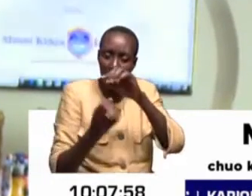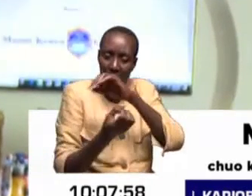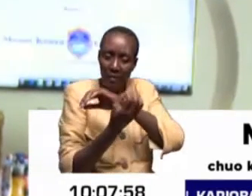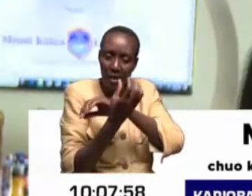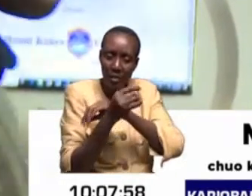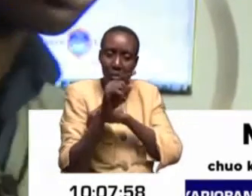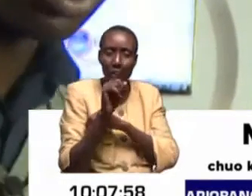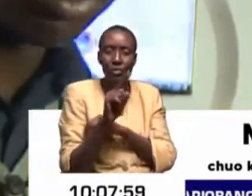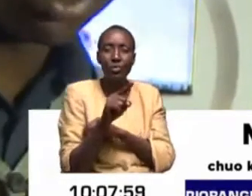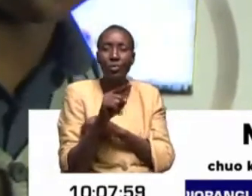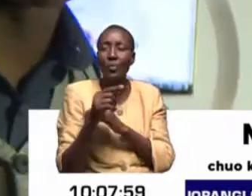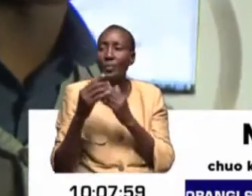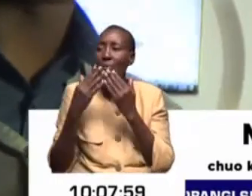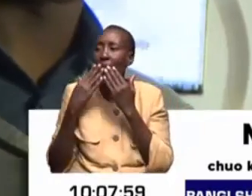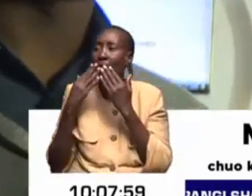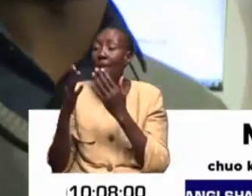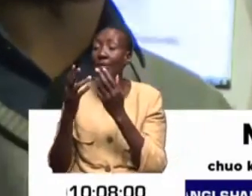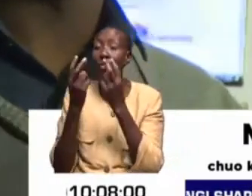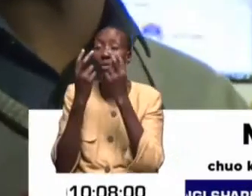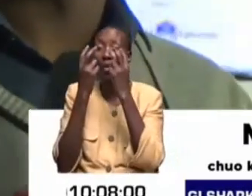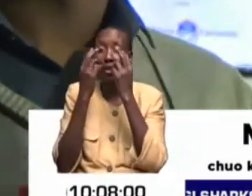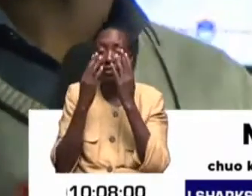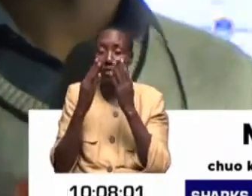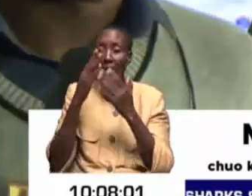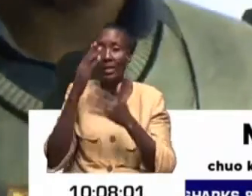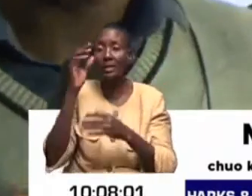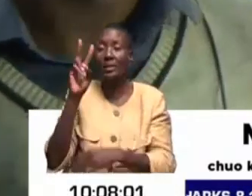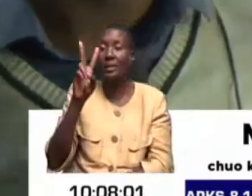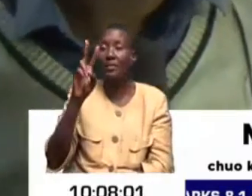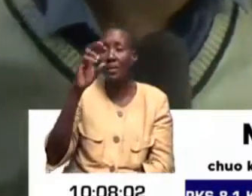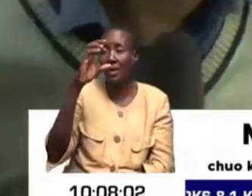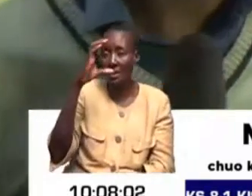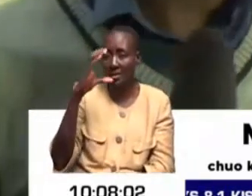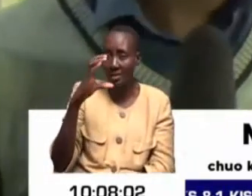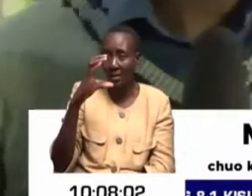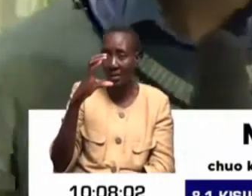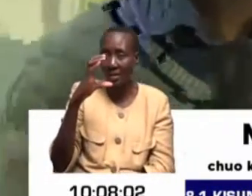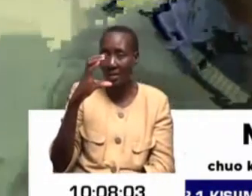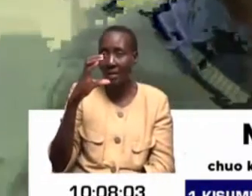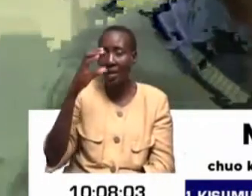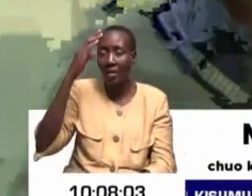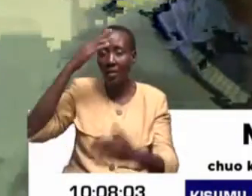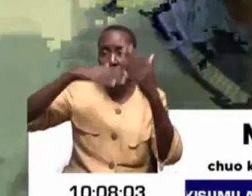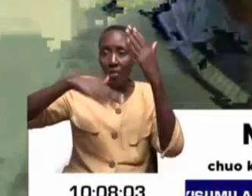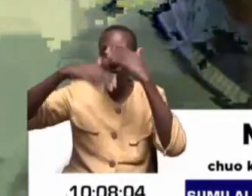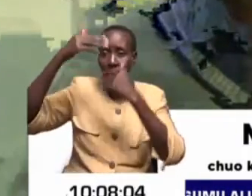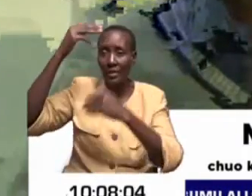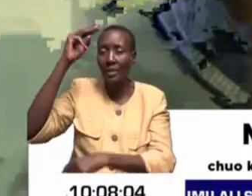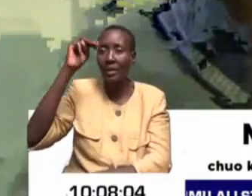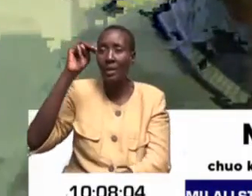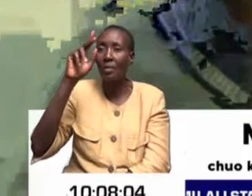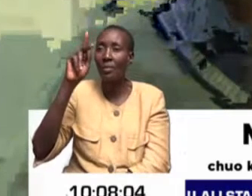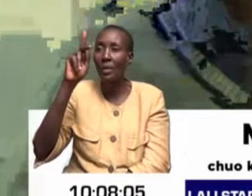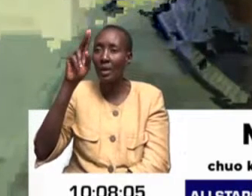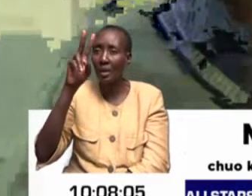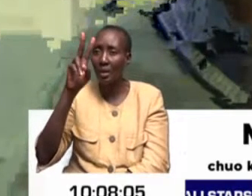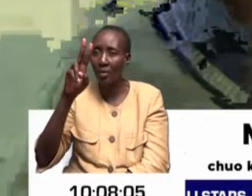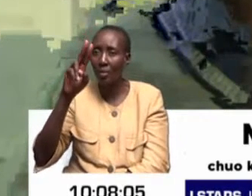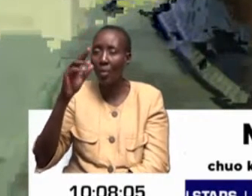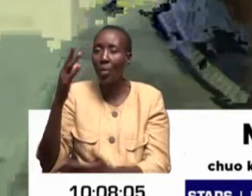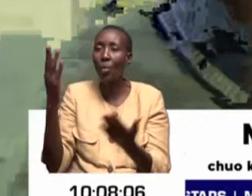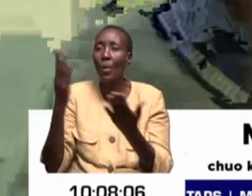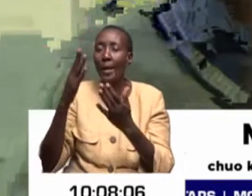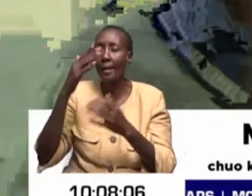happen. Sante. Mtazamaji huyu amekuwa ni naibu ama kaimu naibu chancellor wa chuo kikuu cha MKU katika jiji kuu